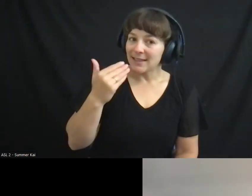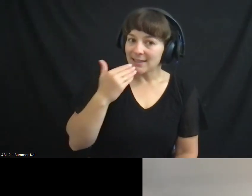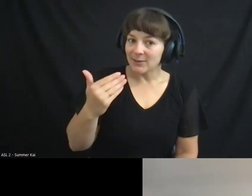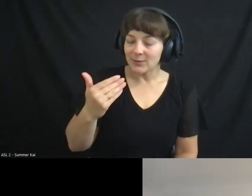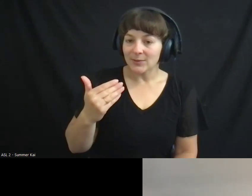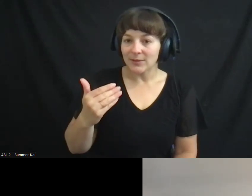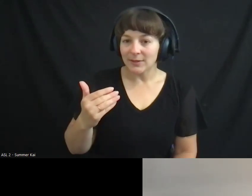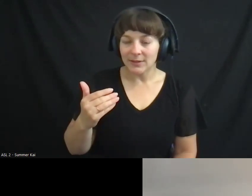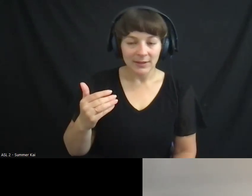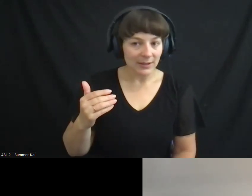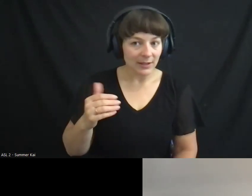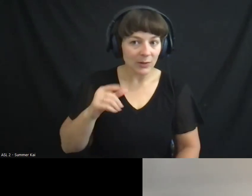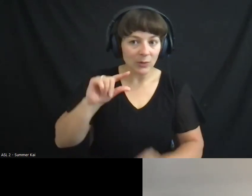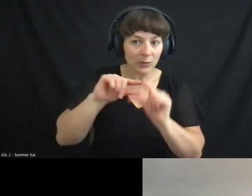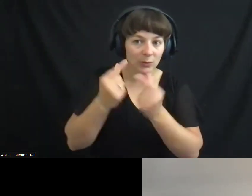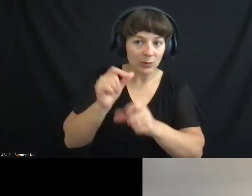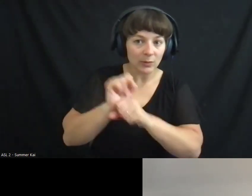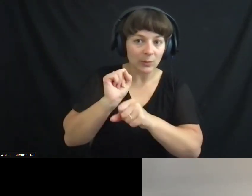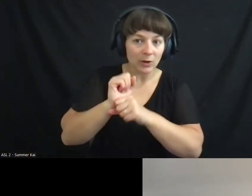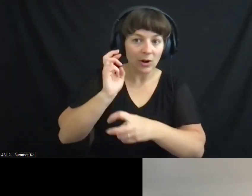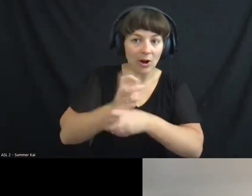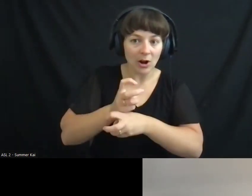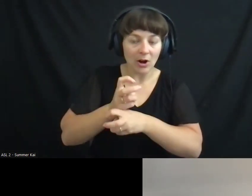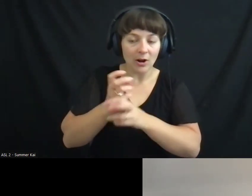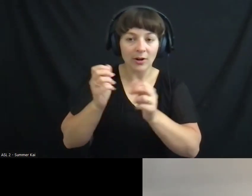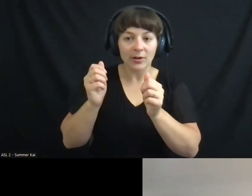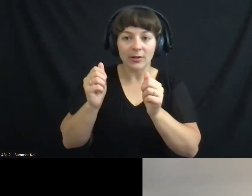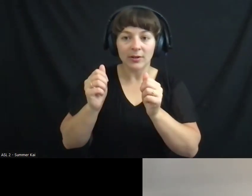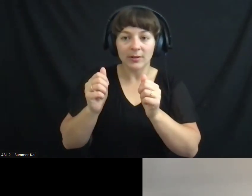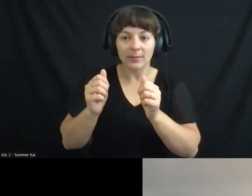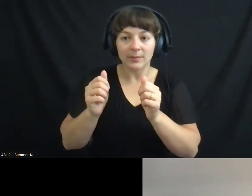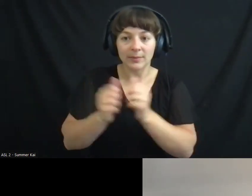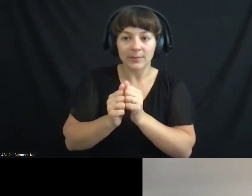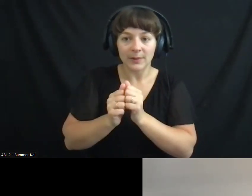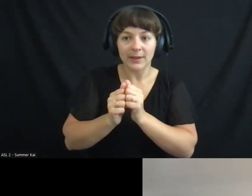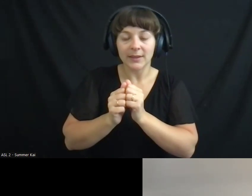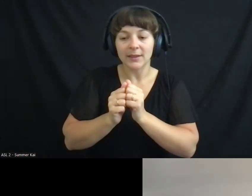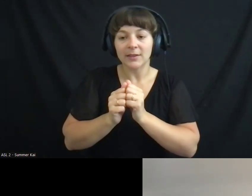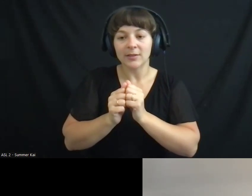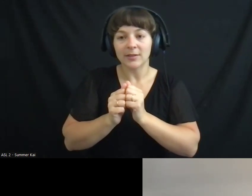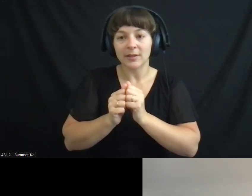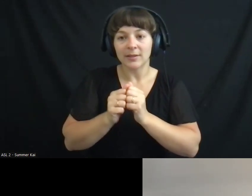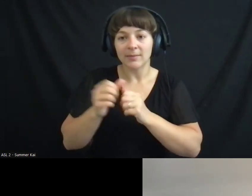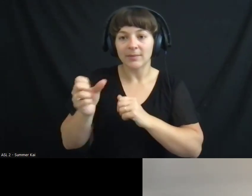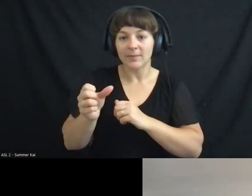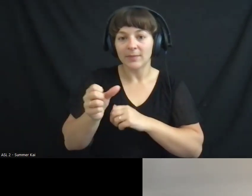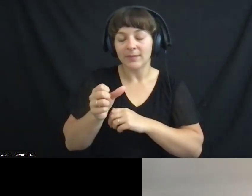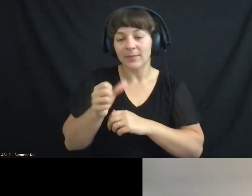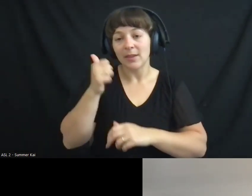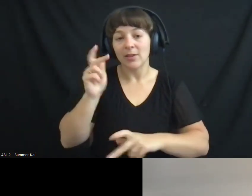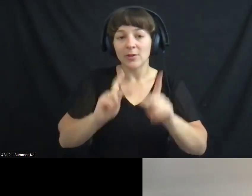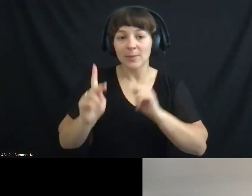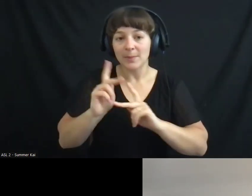The group's been working really hard, and with the help of Adina's group and other people who come and are on part of the